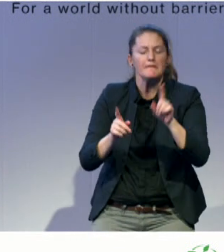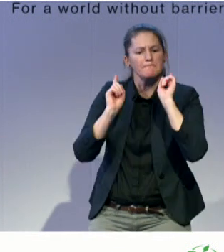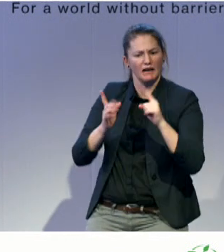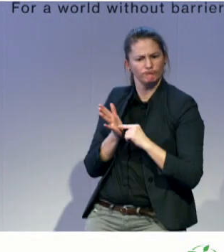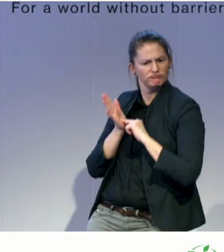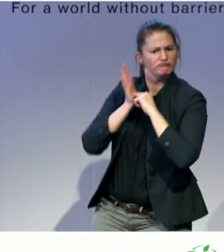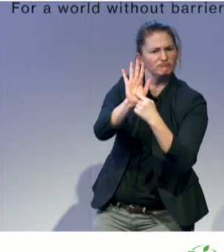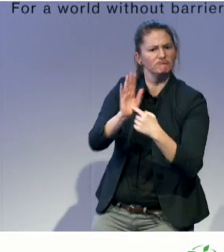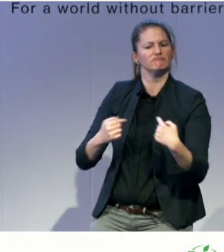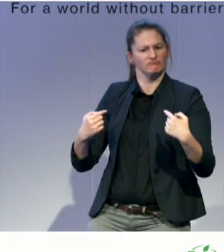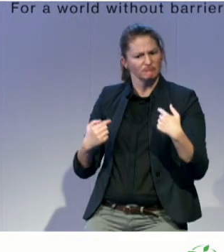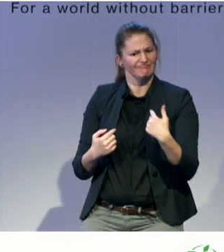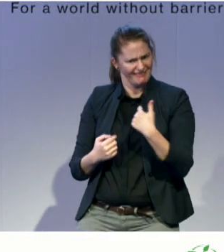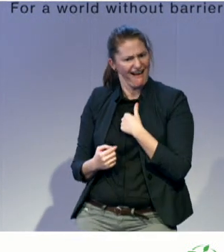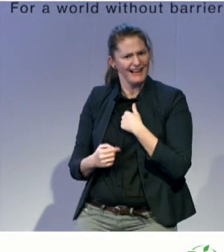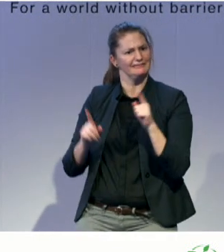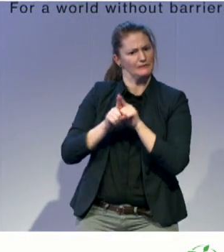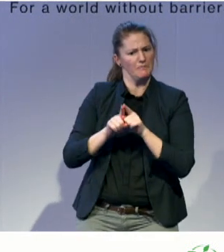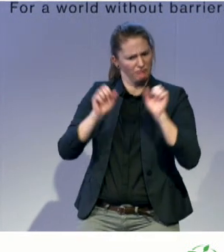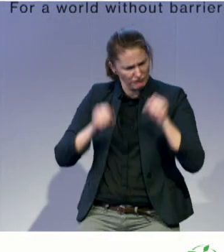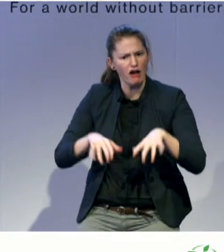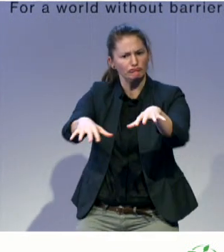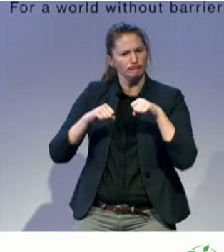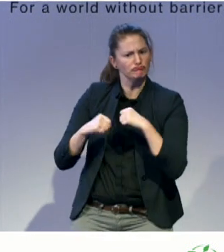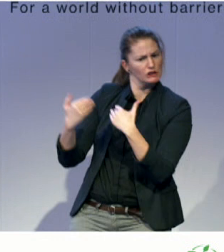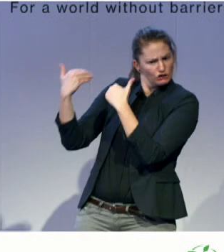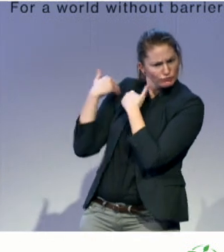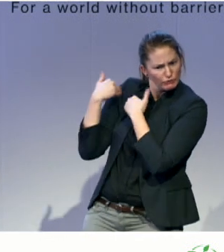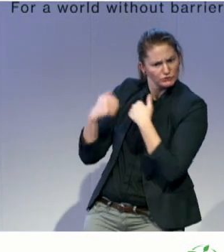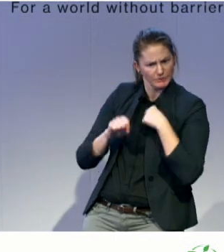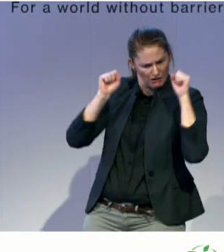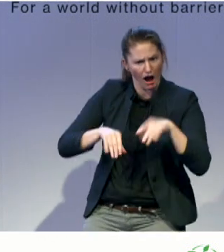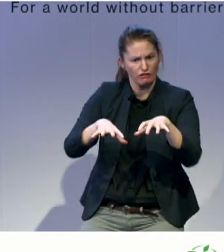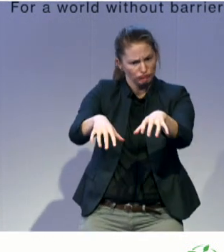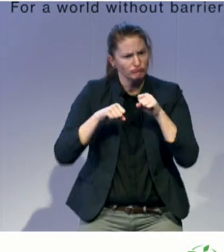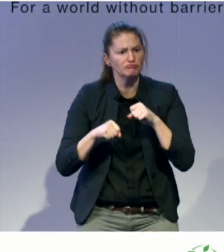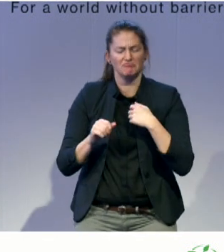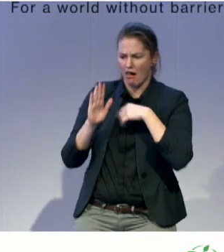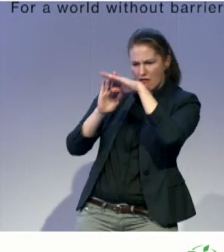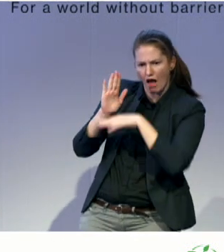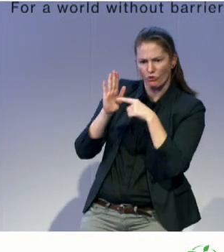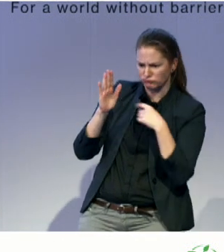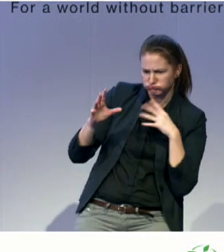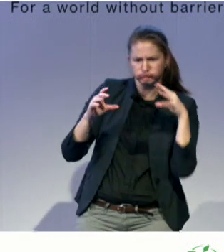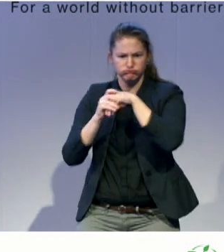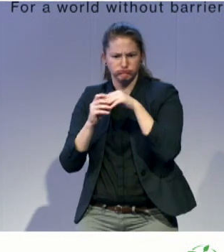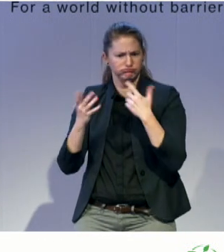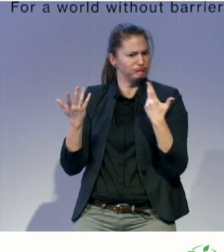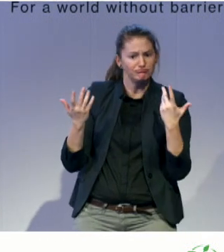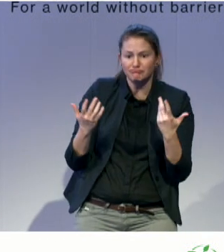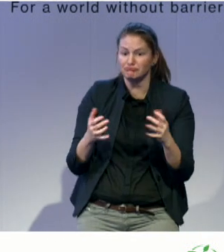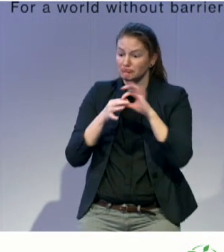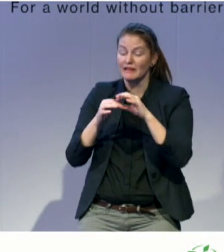and capable legislators and public executives. In my speech in the U.S. Senate after passage of